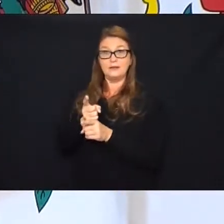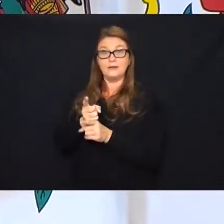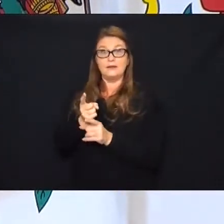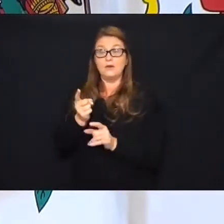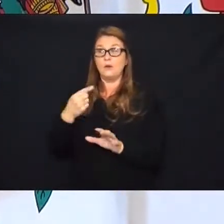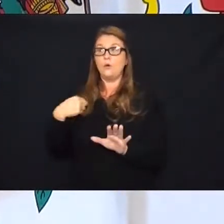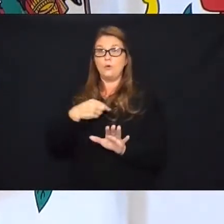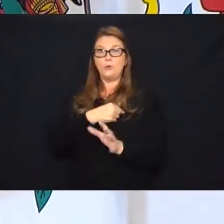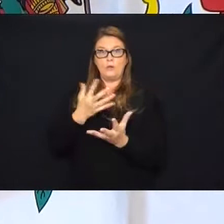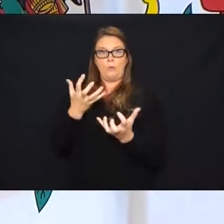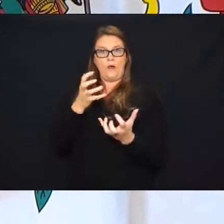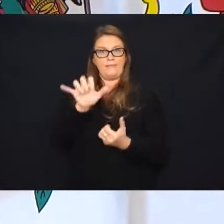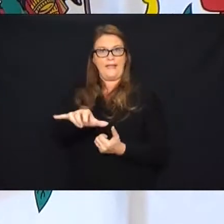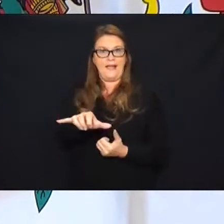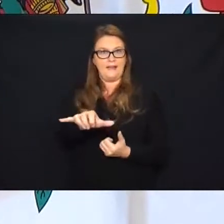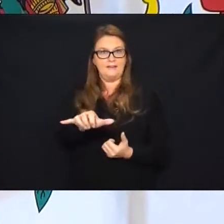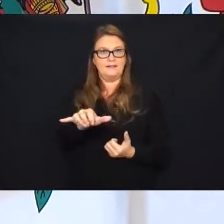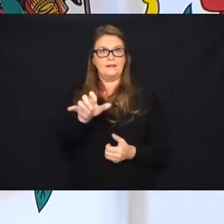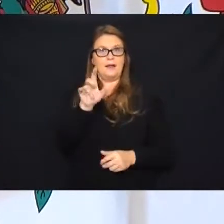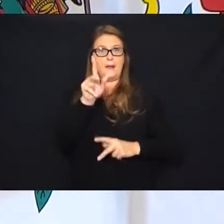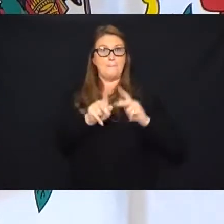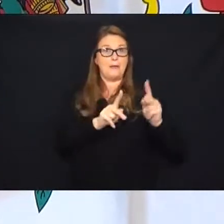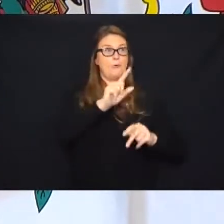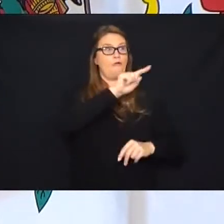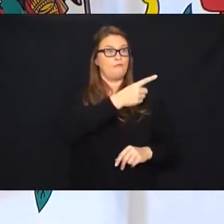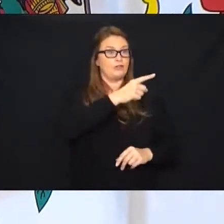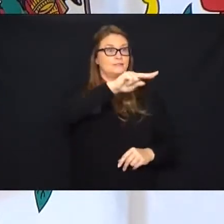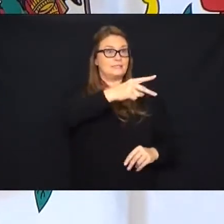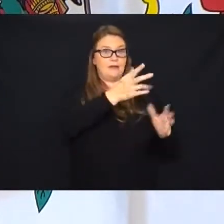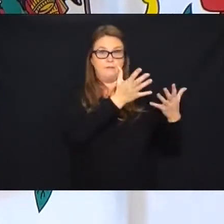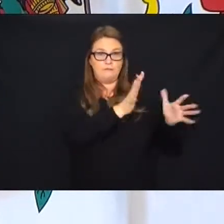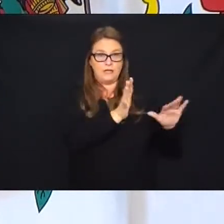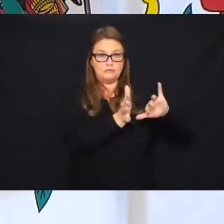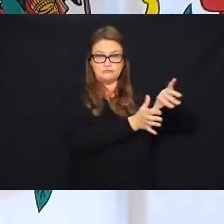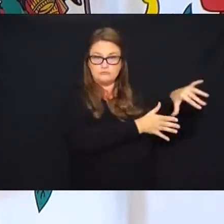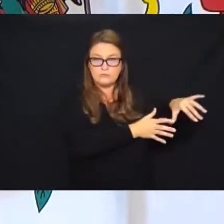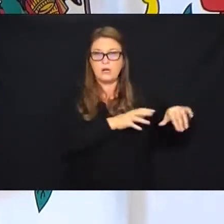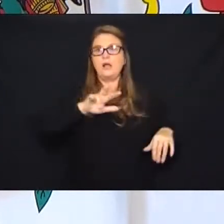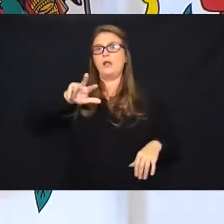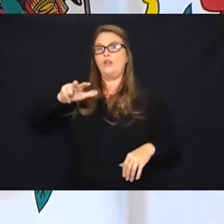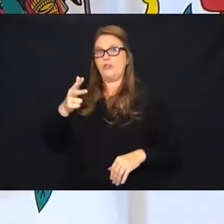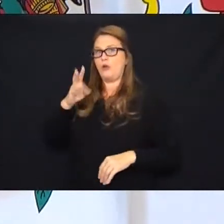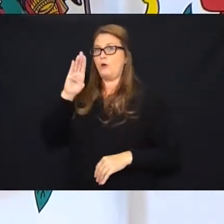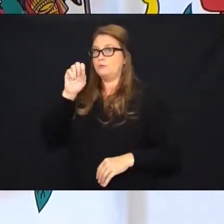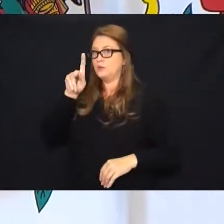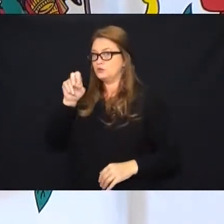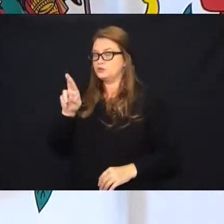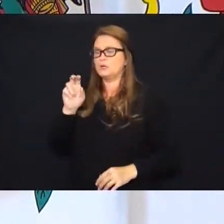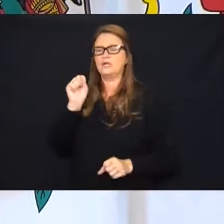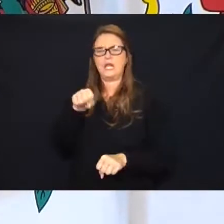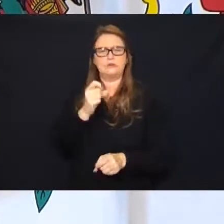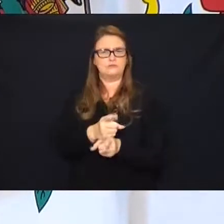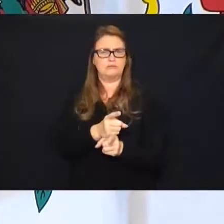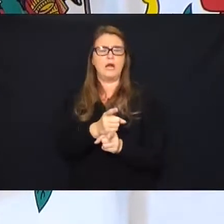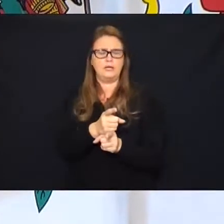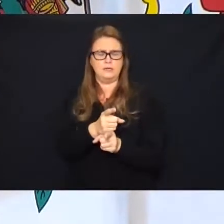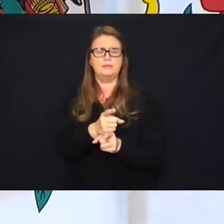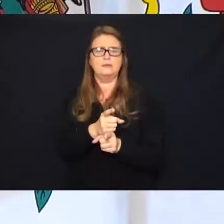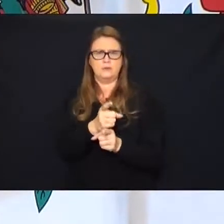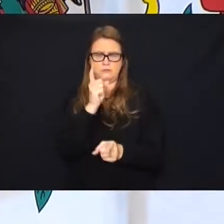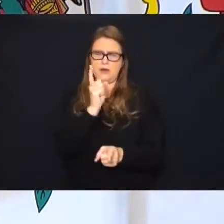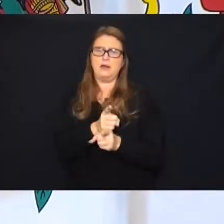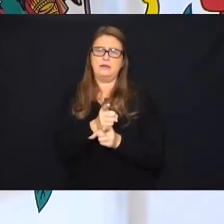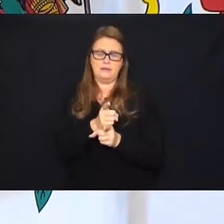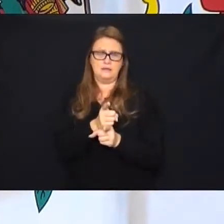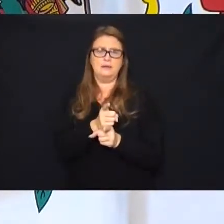we want to do is get people first, second shot, and then if boosters are needed, the booster. Absolutely, you're right on